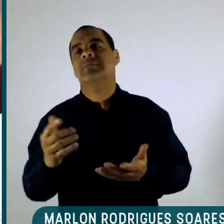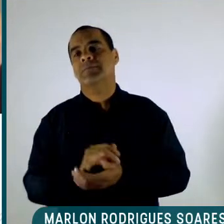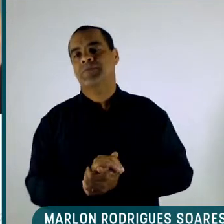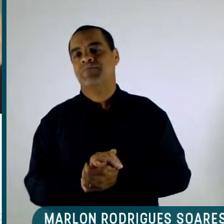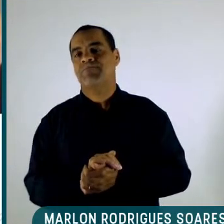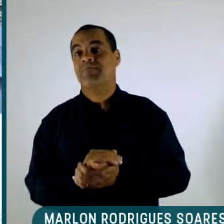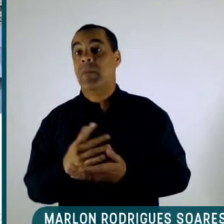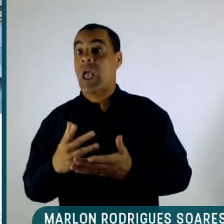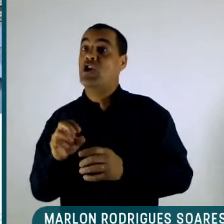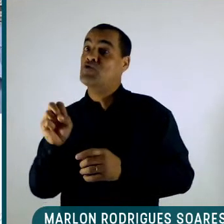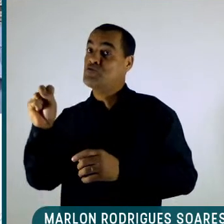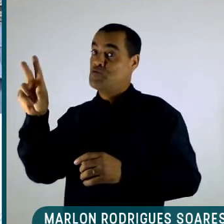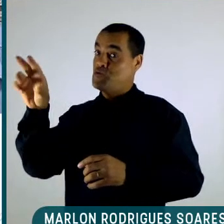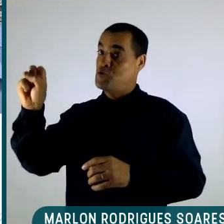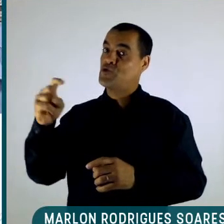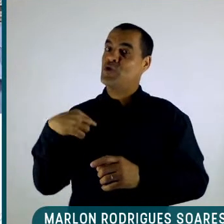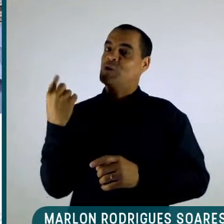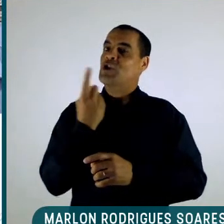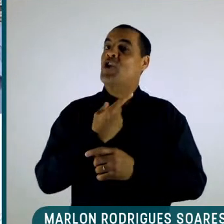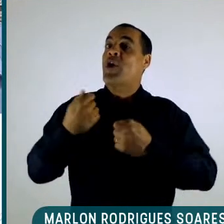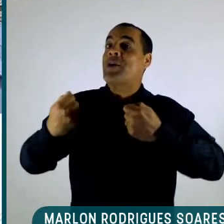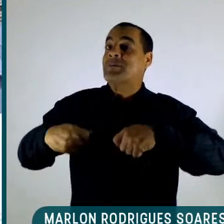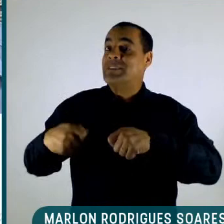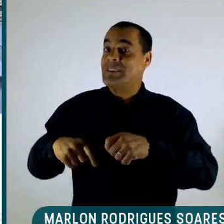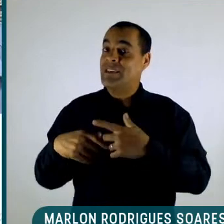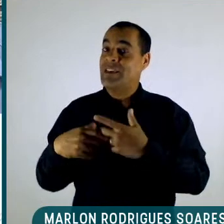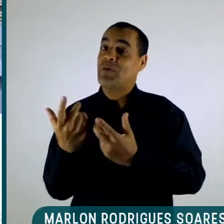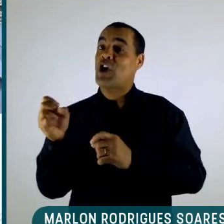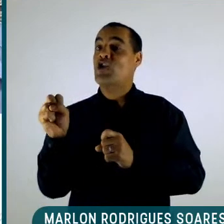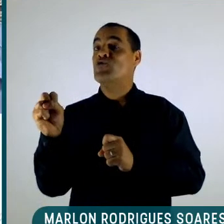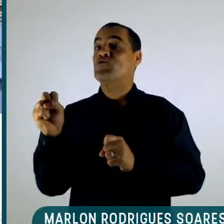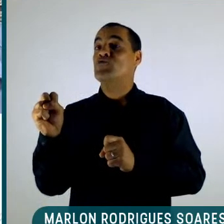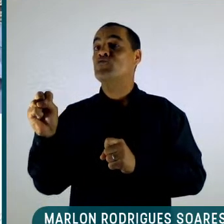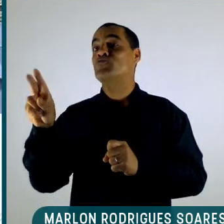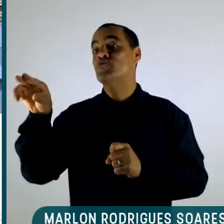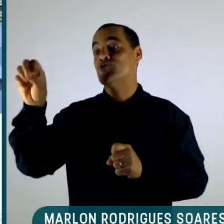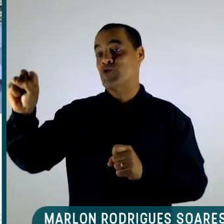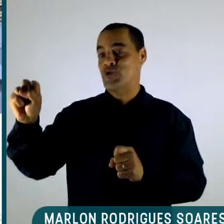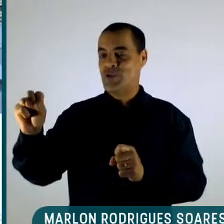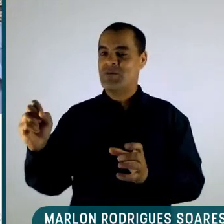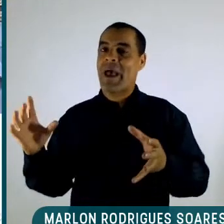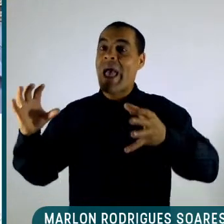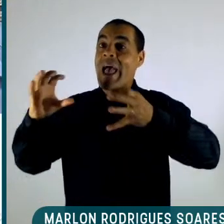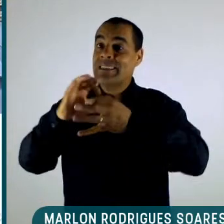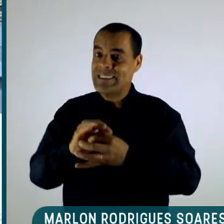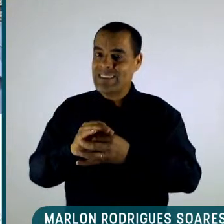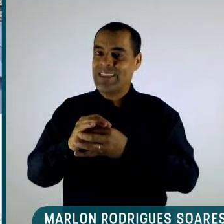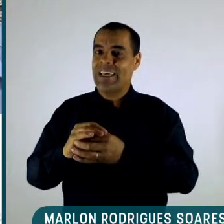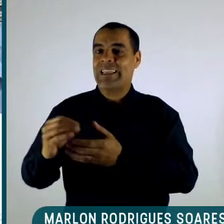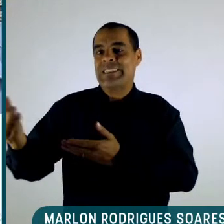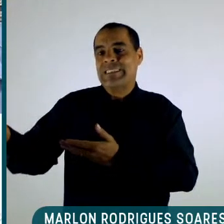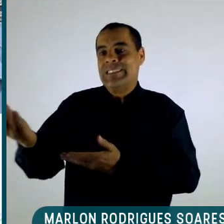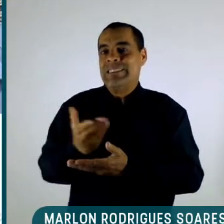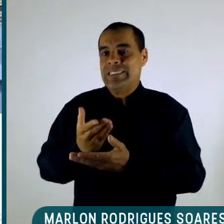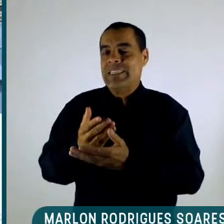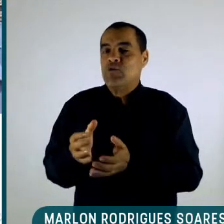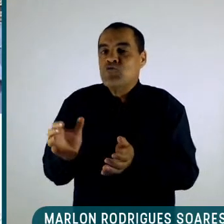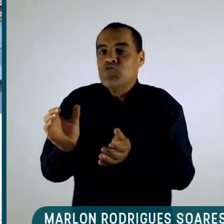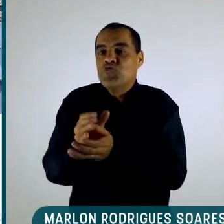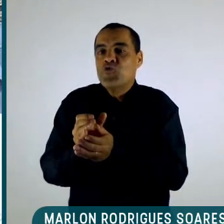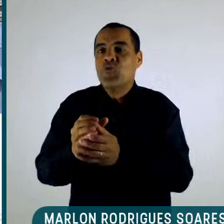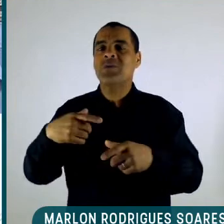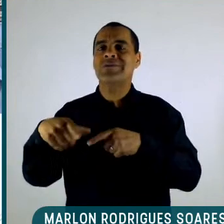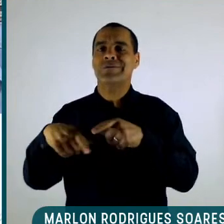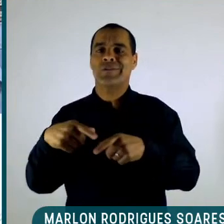our discussion. The SUS we need is a more integrated SUS that has